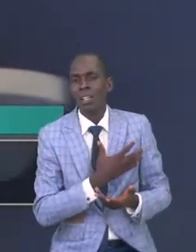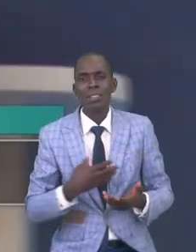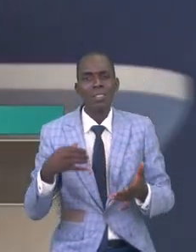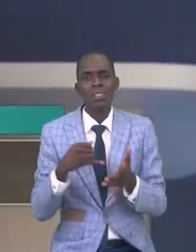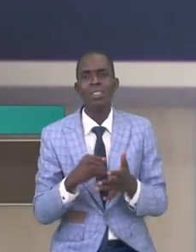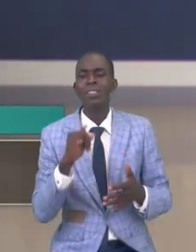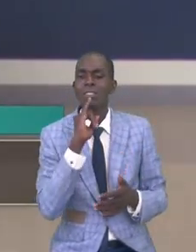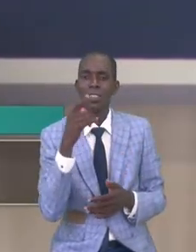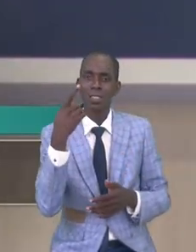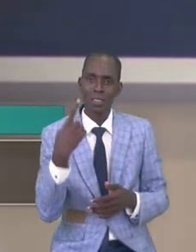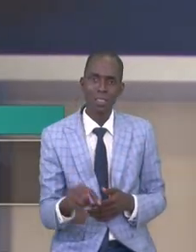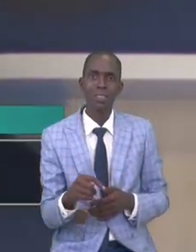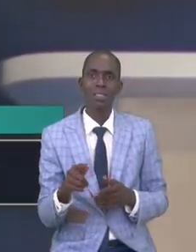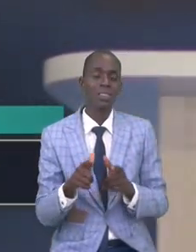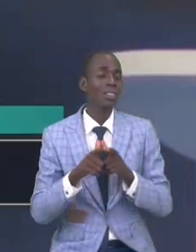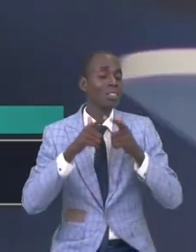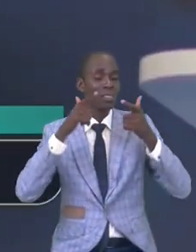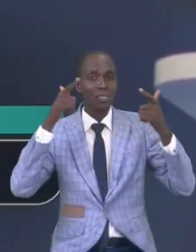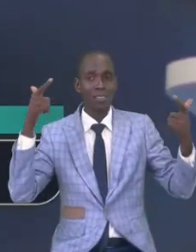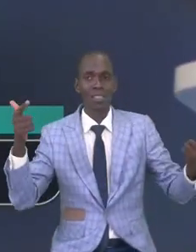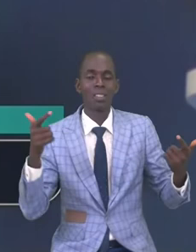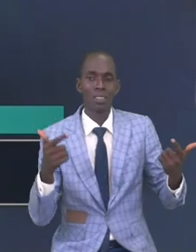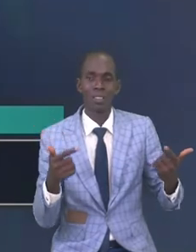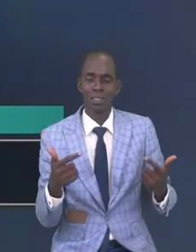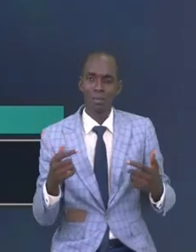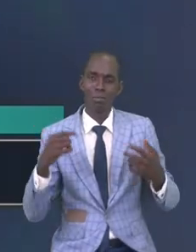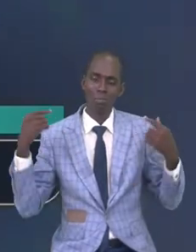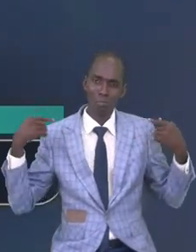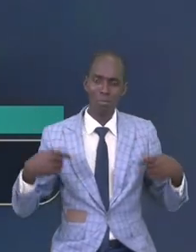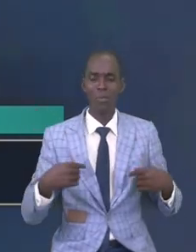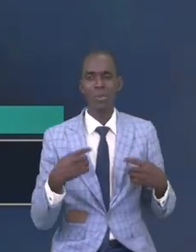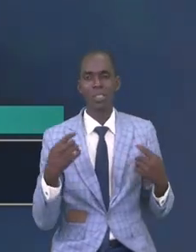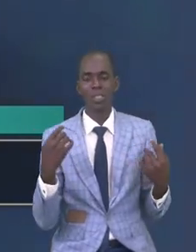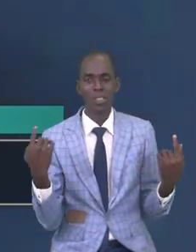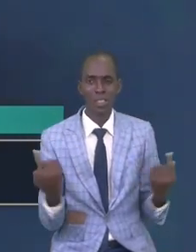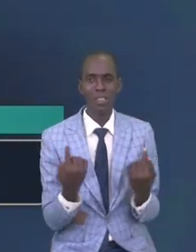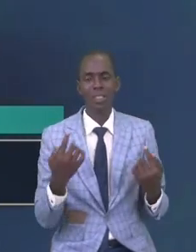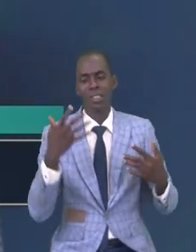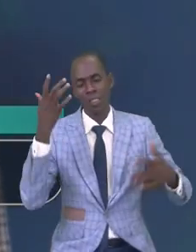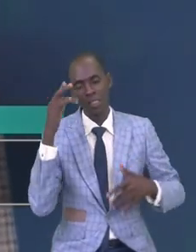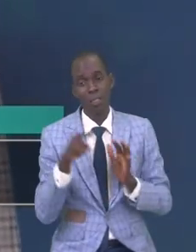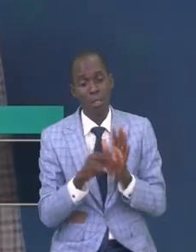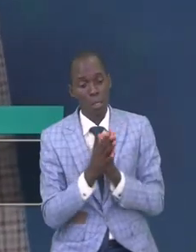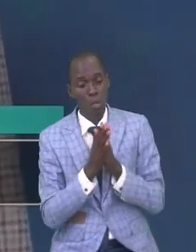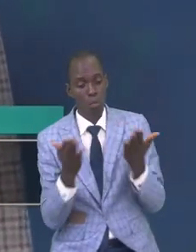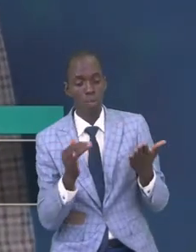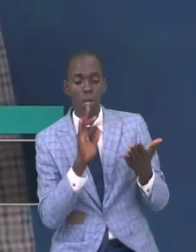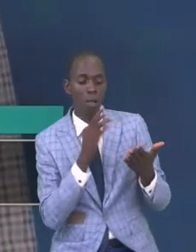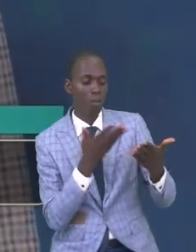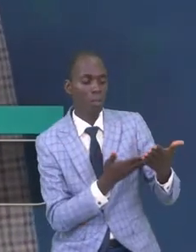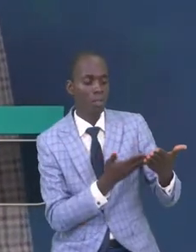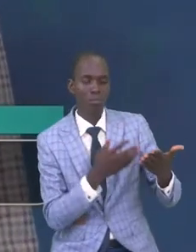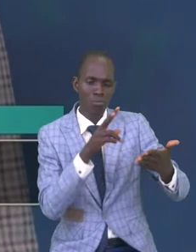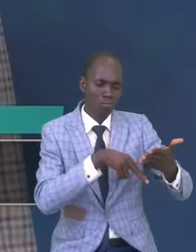a great infirmity. The books are there, but, you know, the eyes will not read the